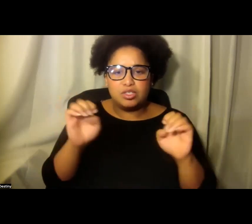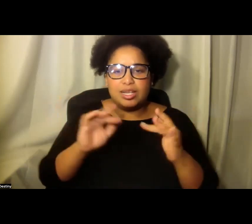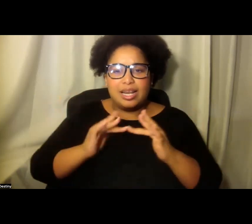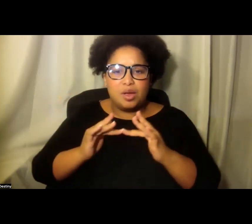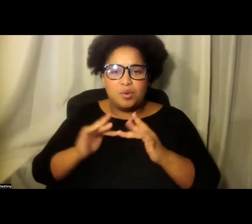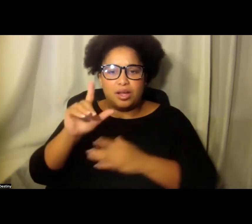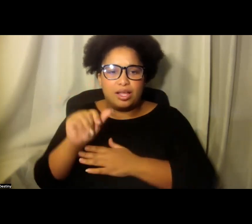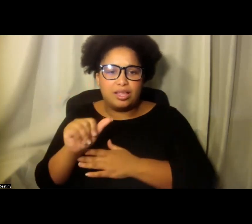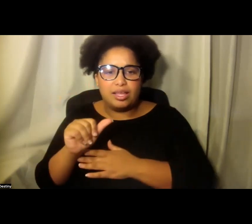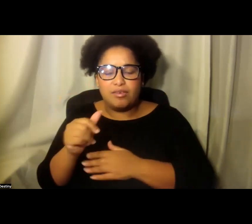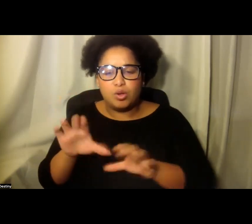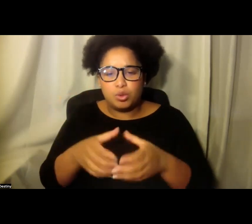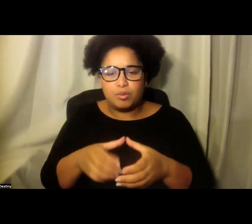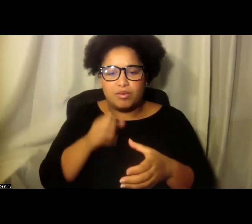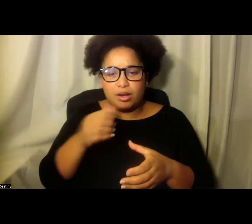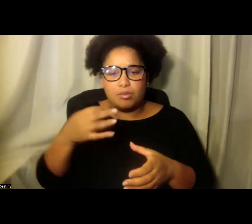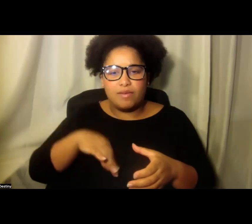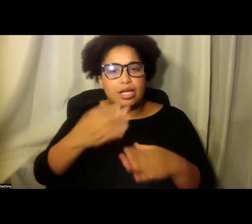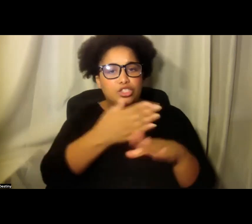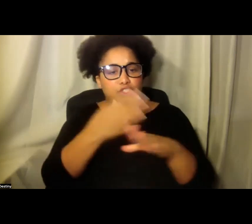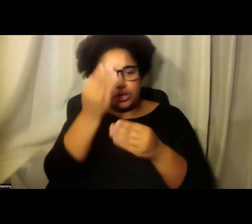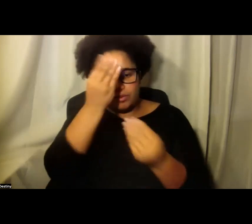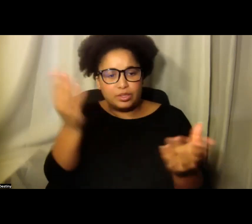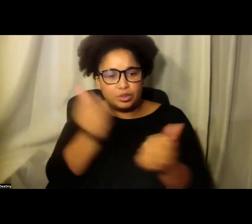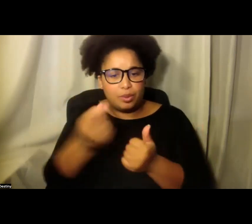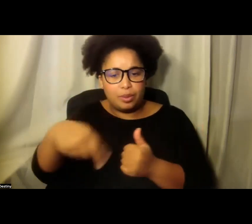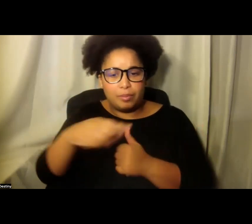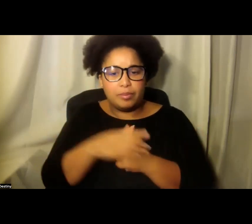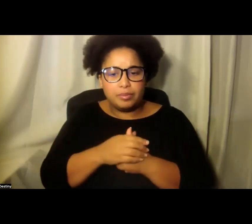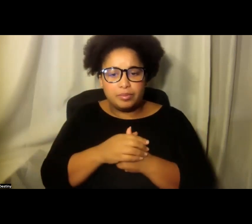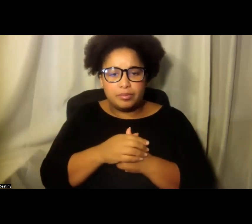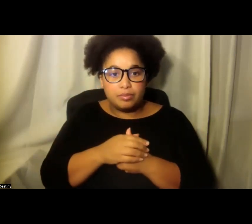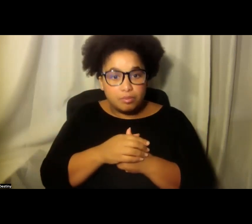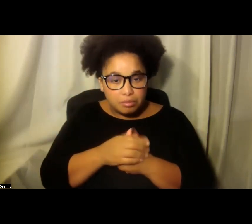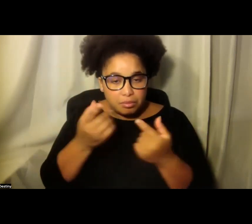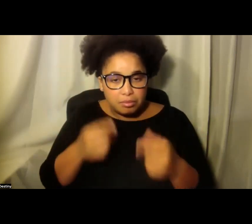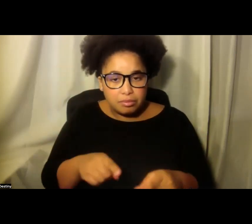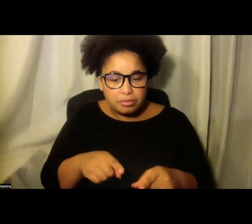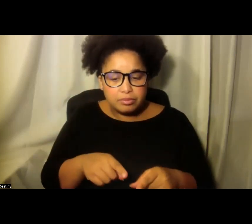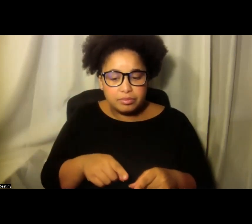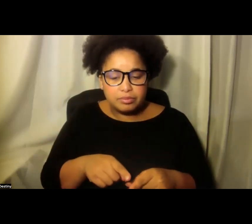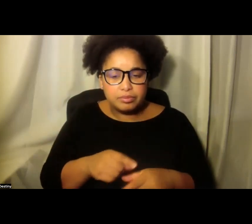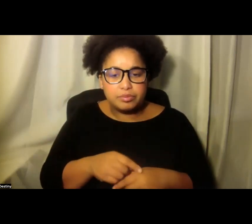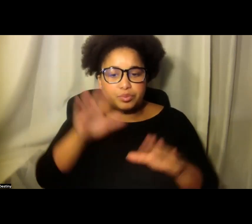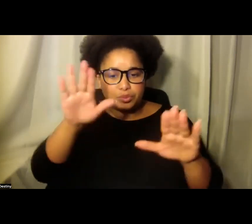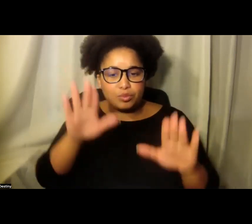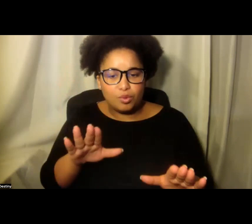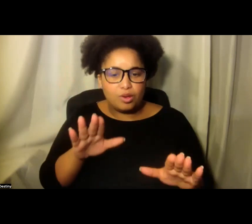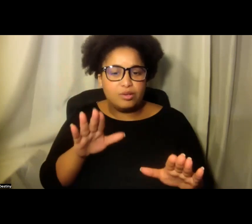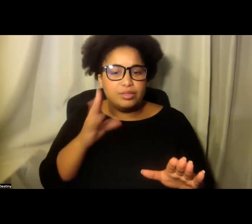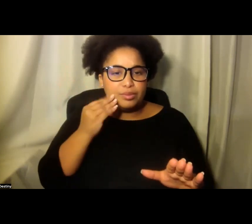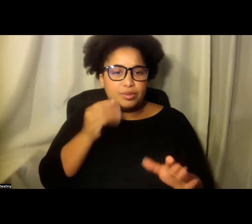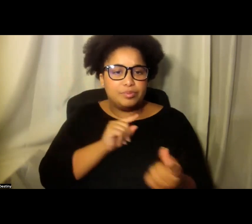of nonprofits, and simply shared that information. That's when I had the wonderful pleasure of